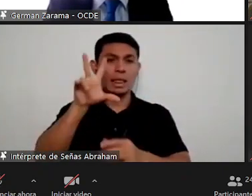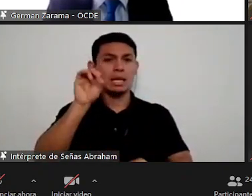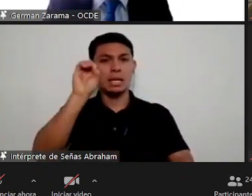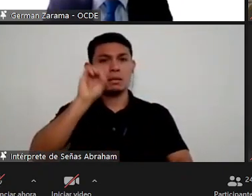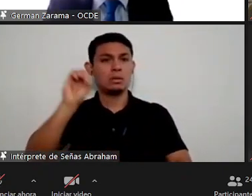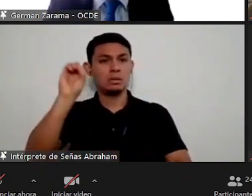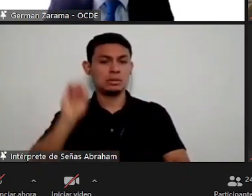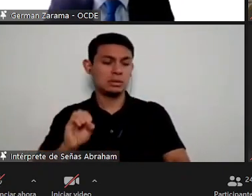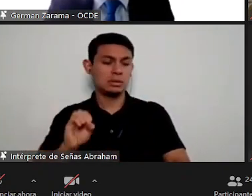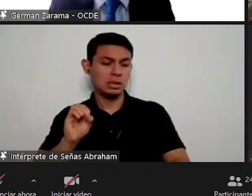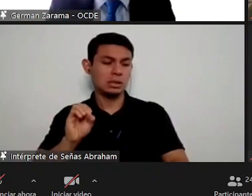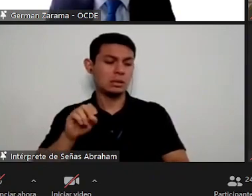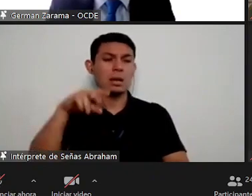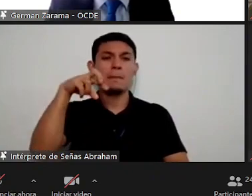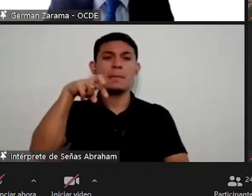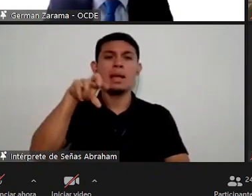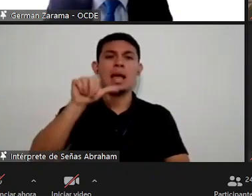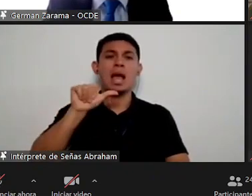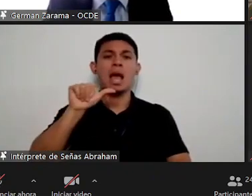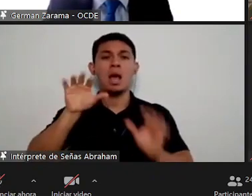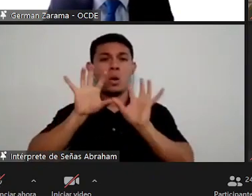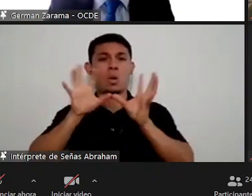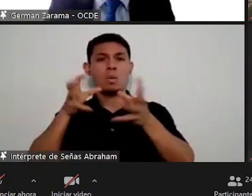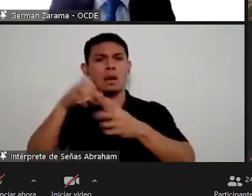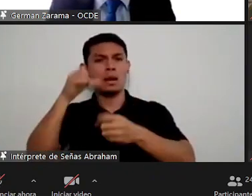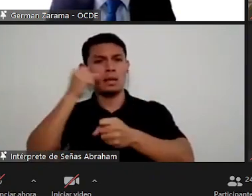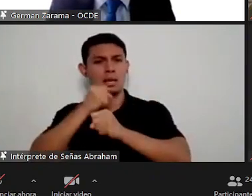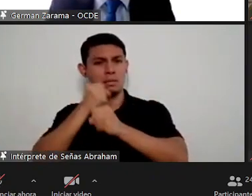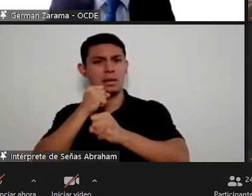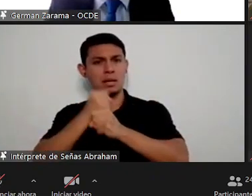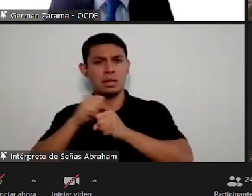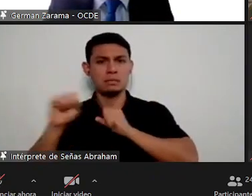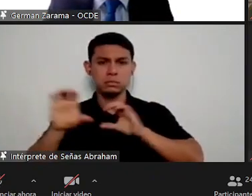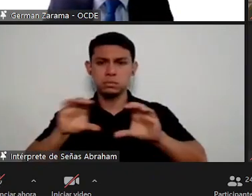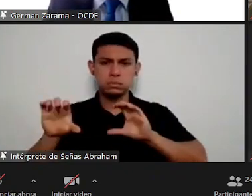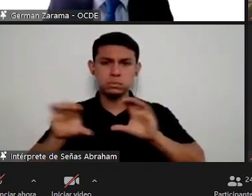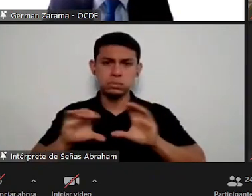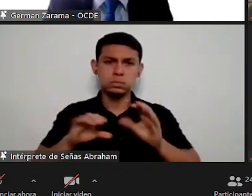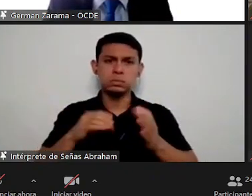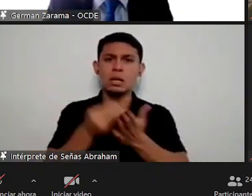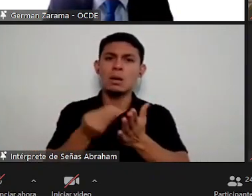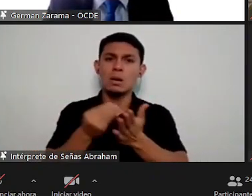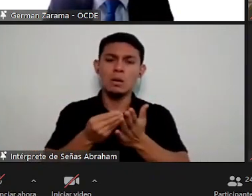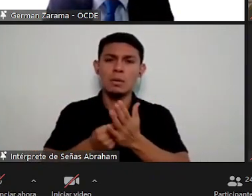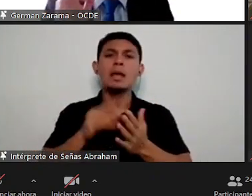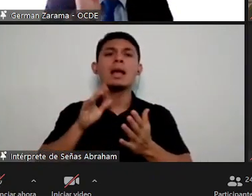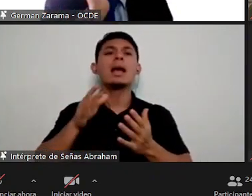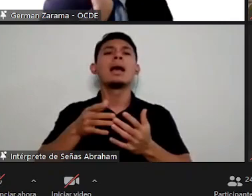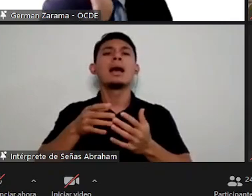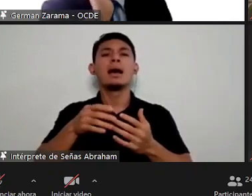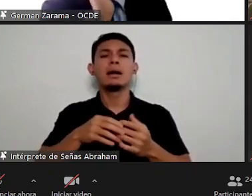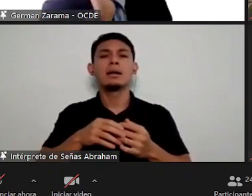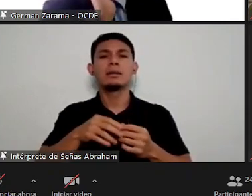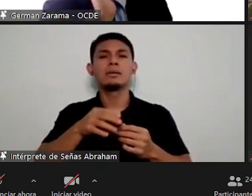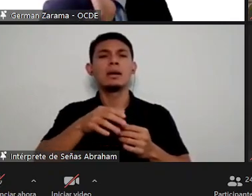already the 30 percent of the global uh productive uh